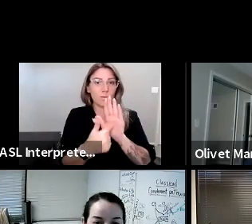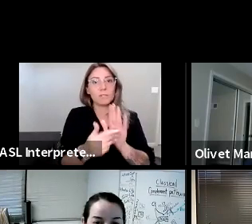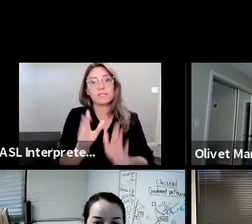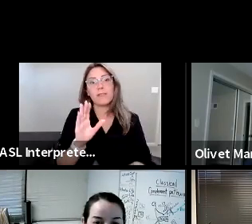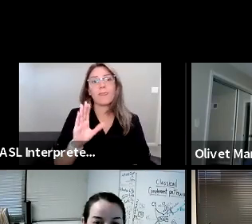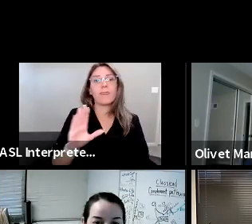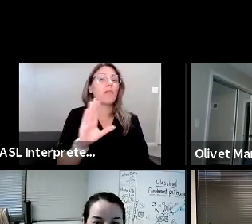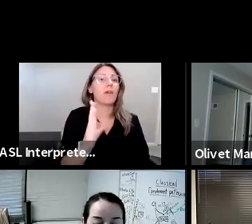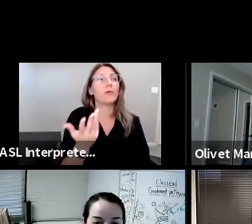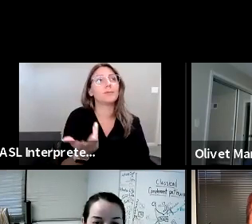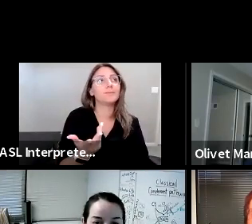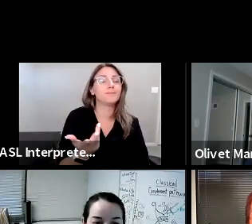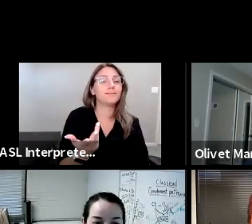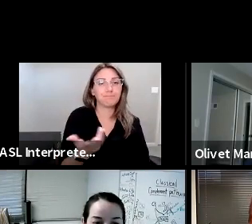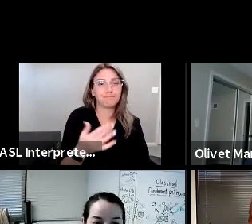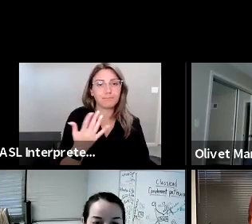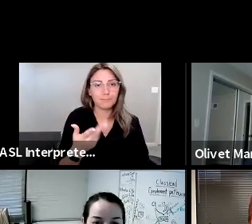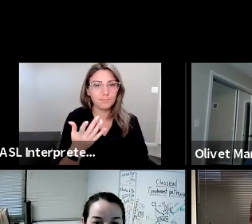their